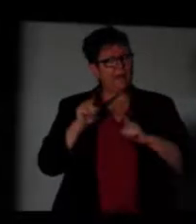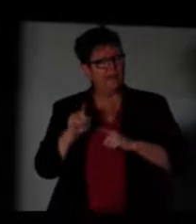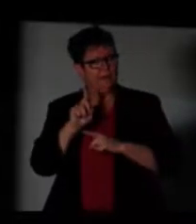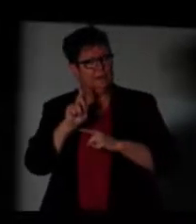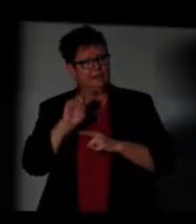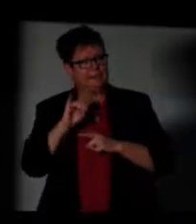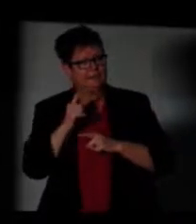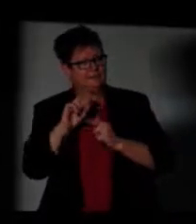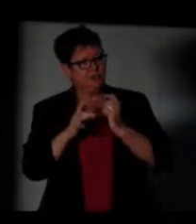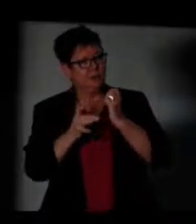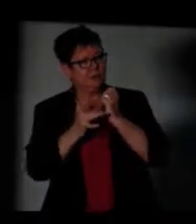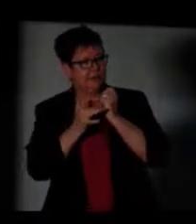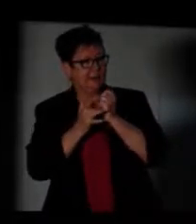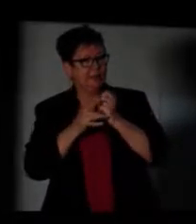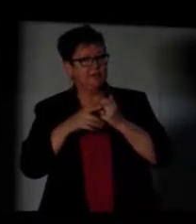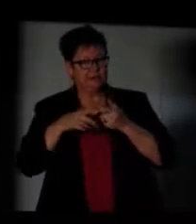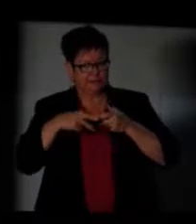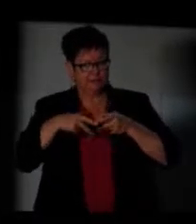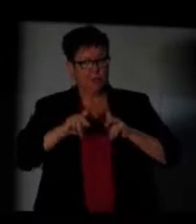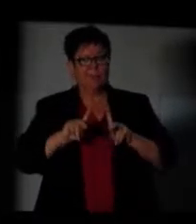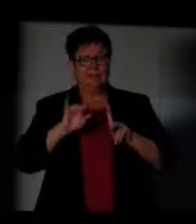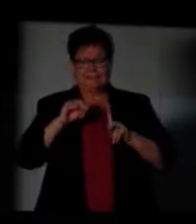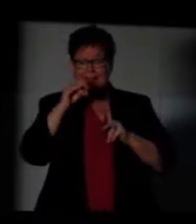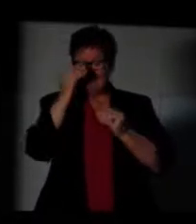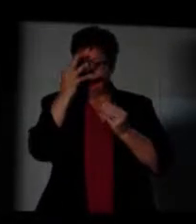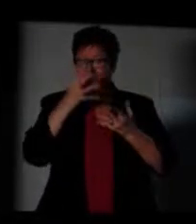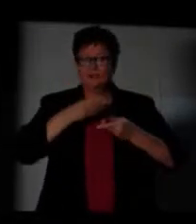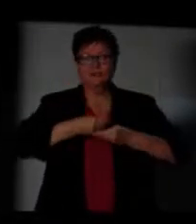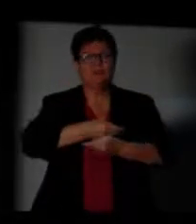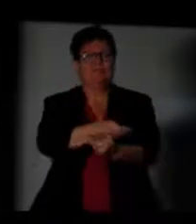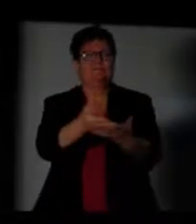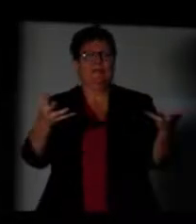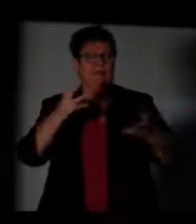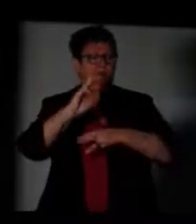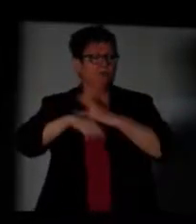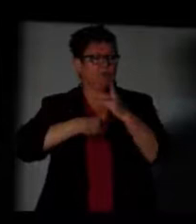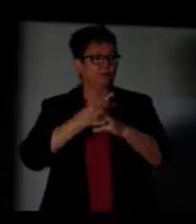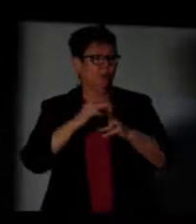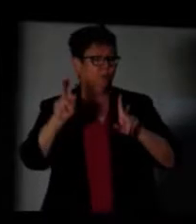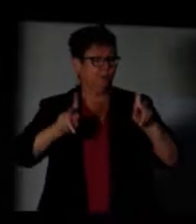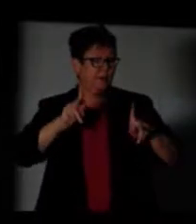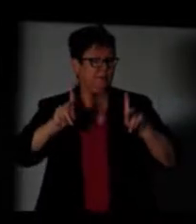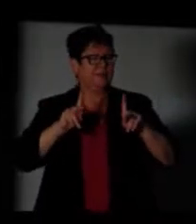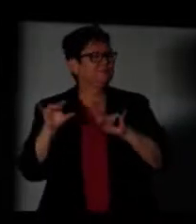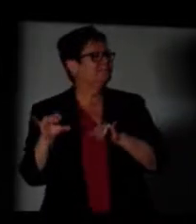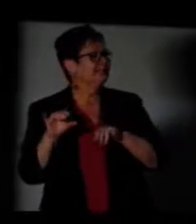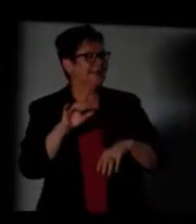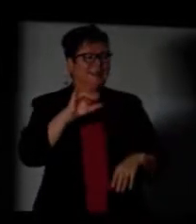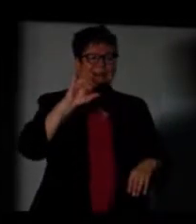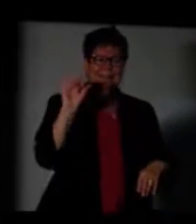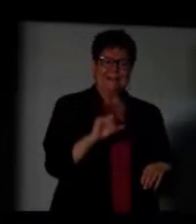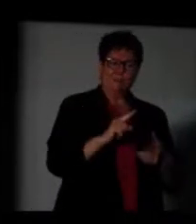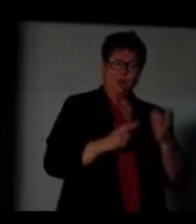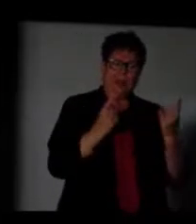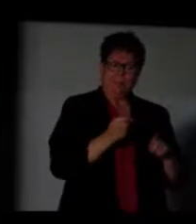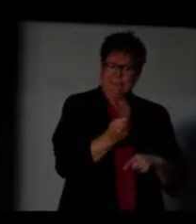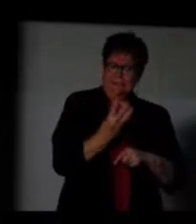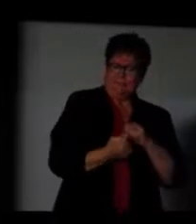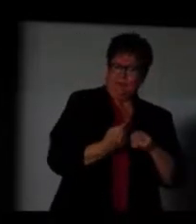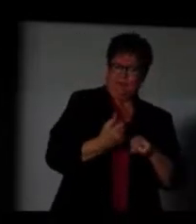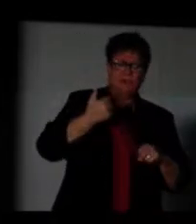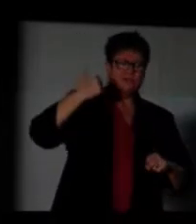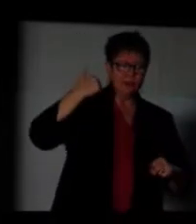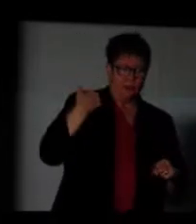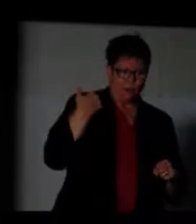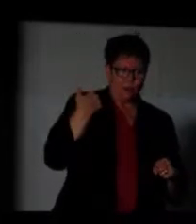allow them to be available to a complete global population. Very similar to what was happening a couple of years ago. Very similar to why we were